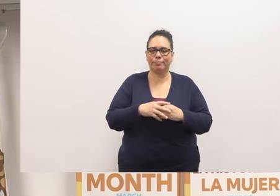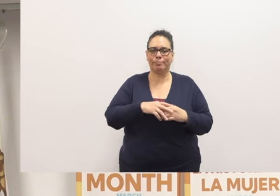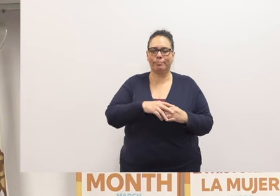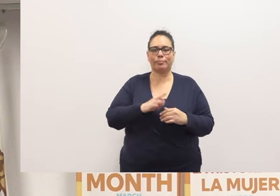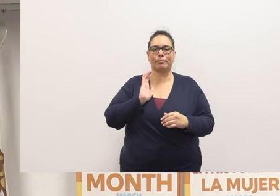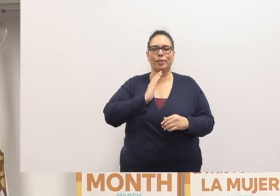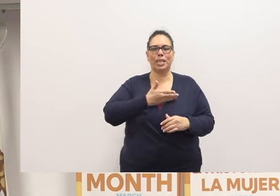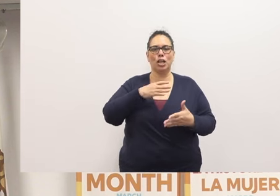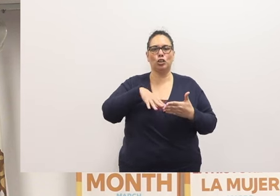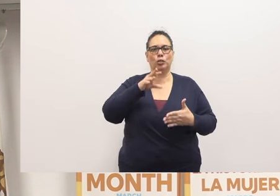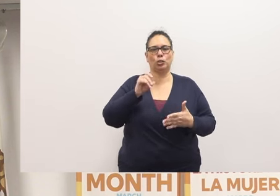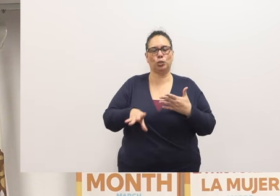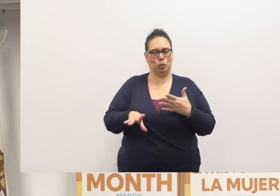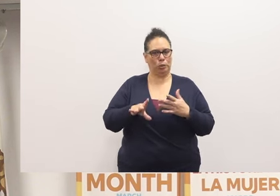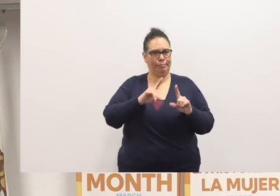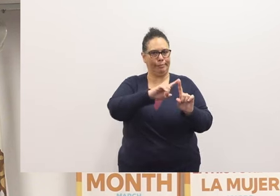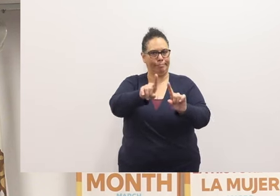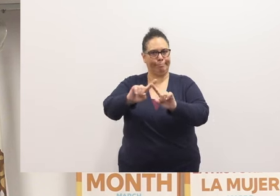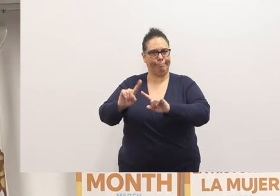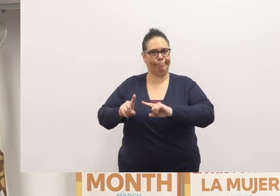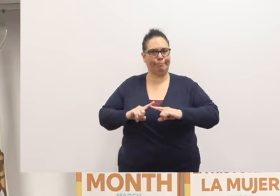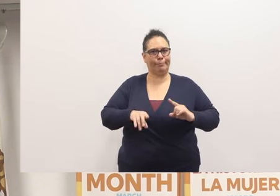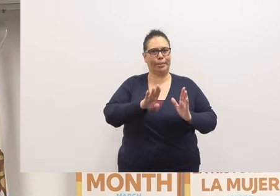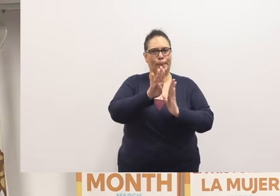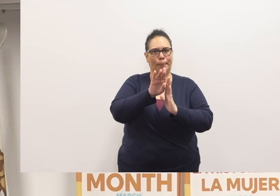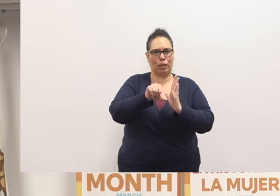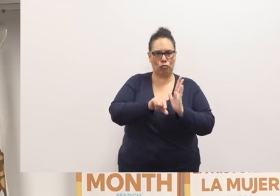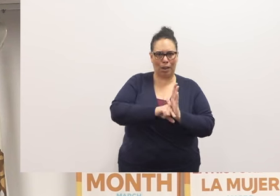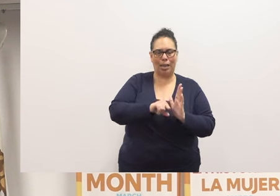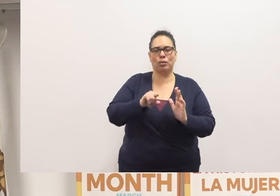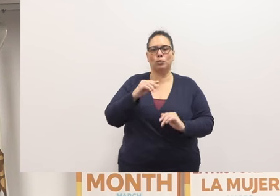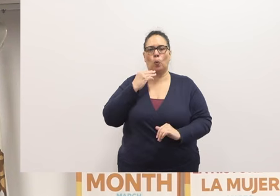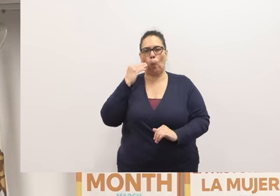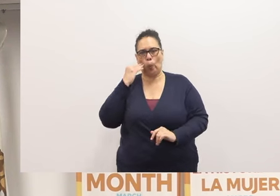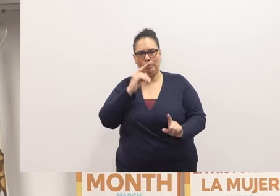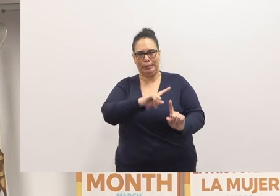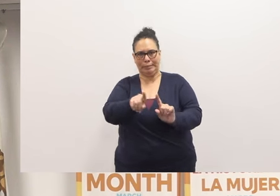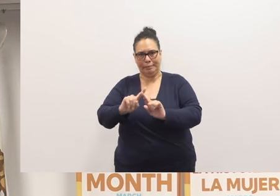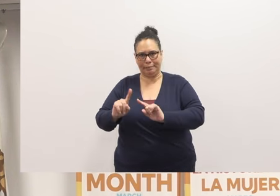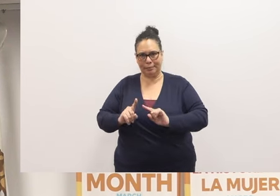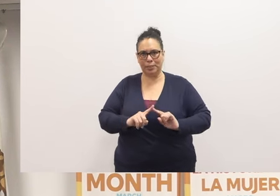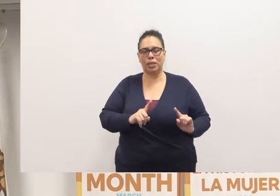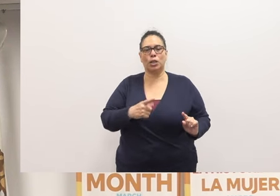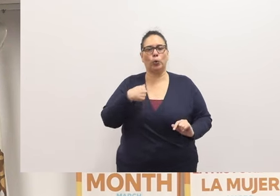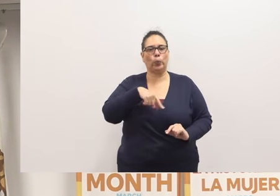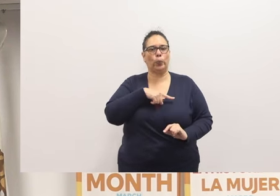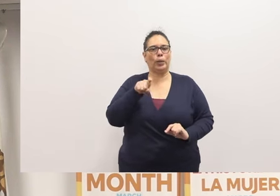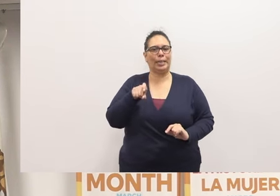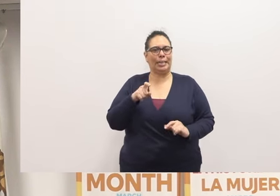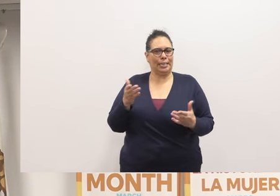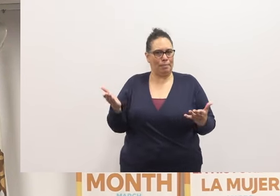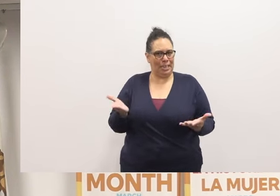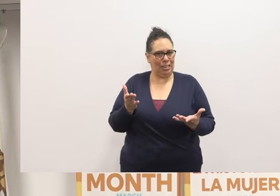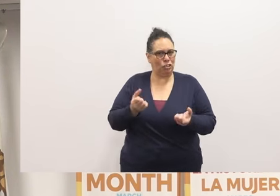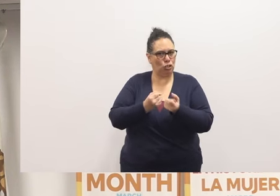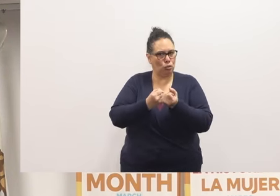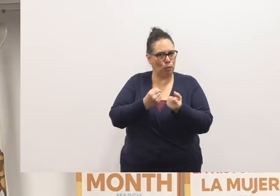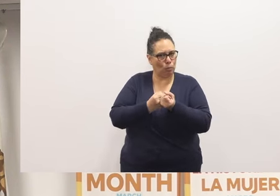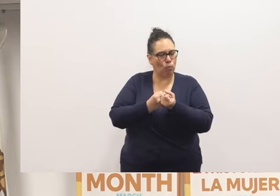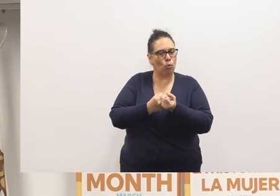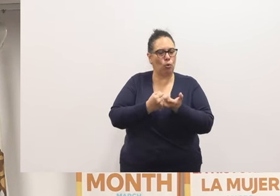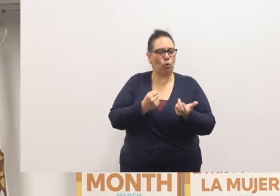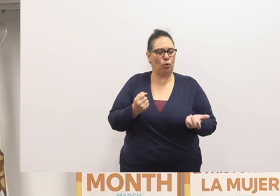our students come from all kinds of different backgrounds and different homes, and we need to be here to support